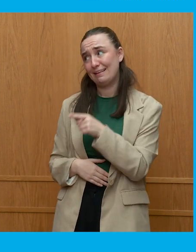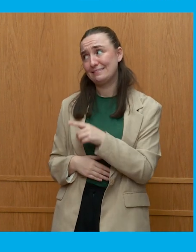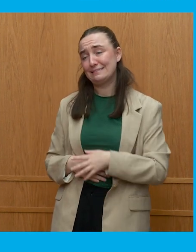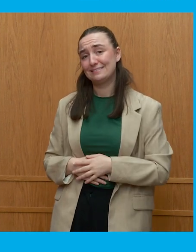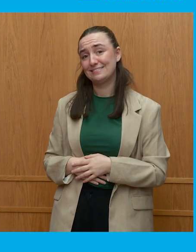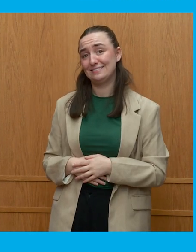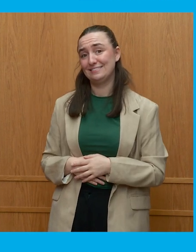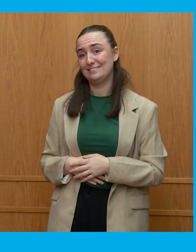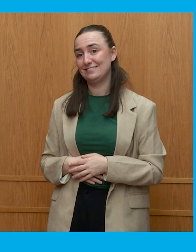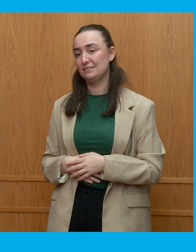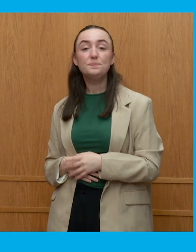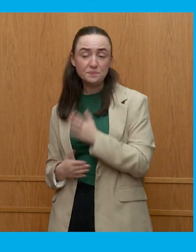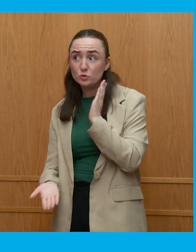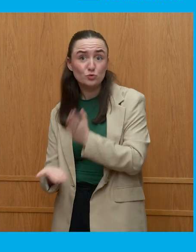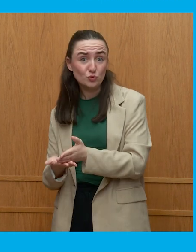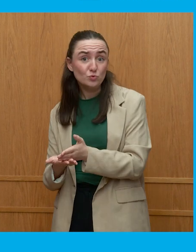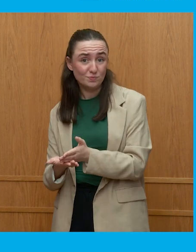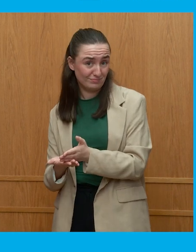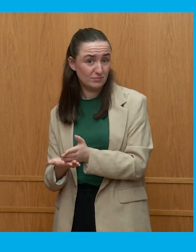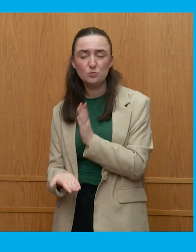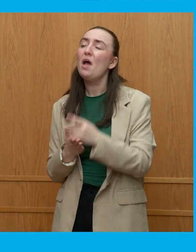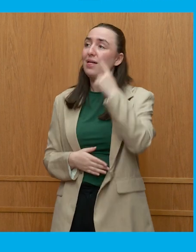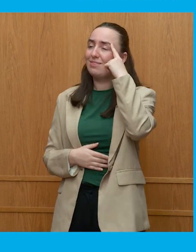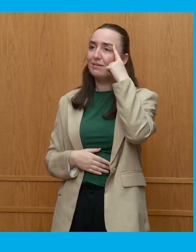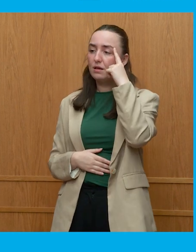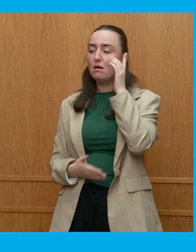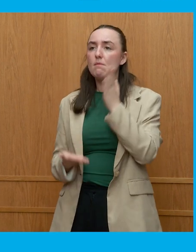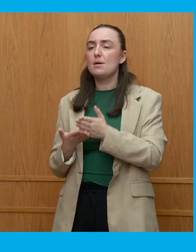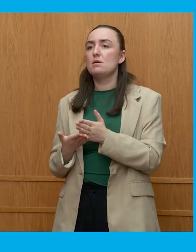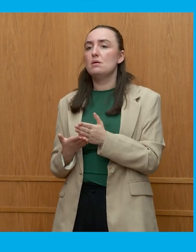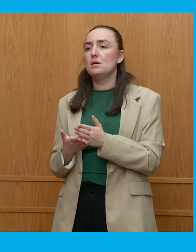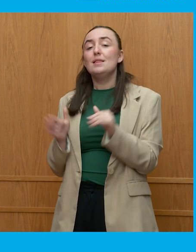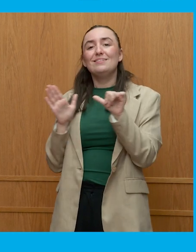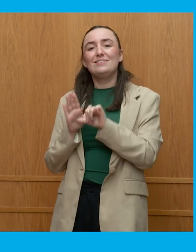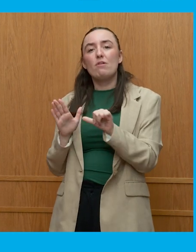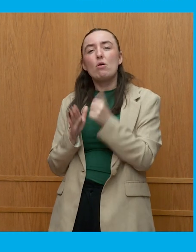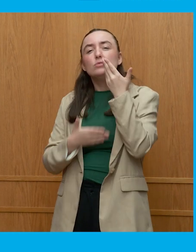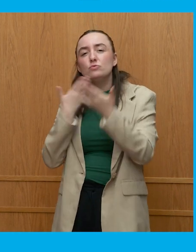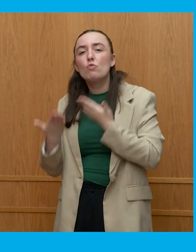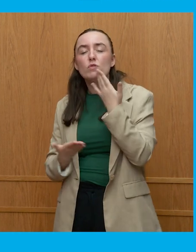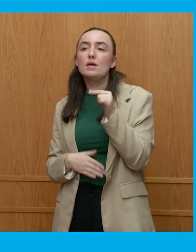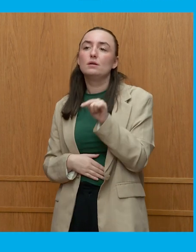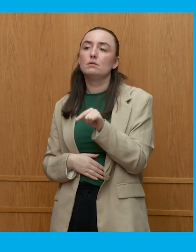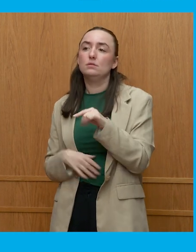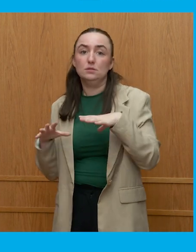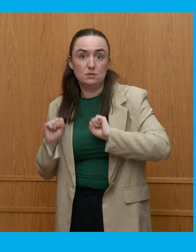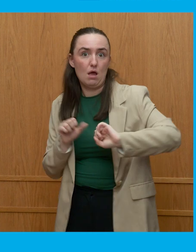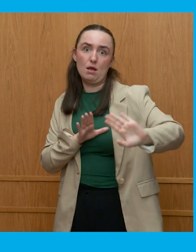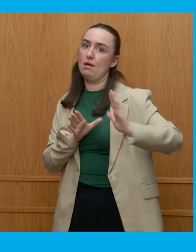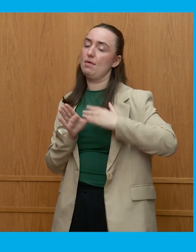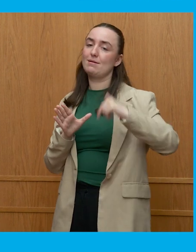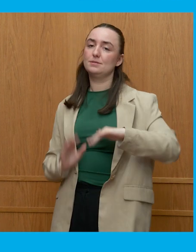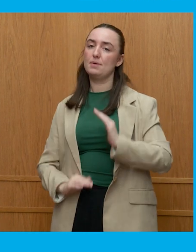This is true. I think in a way the difficult story of the beginning of this